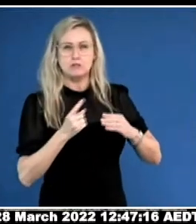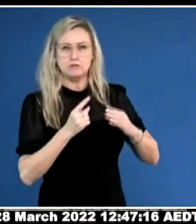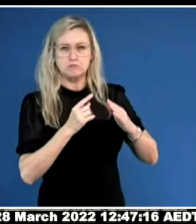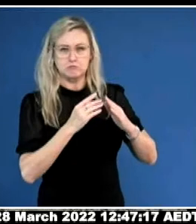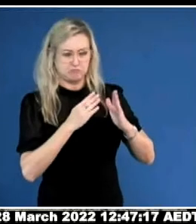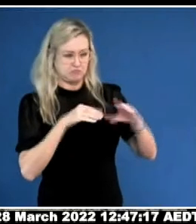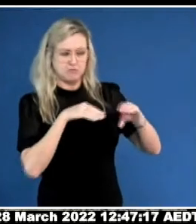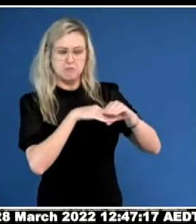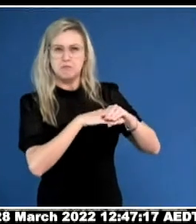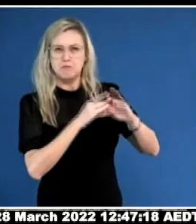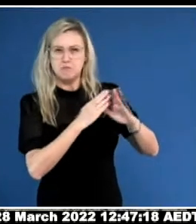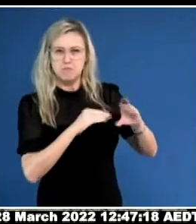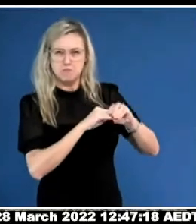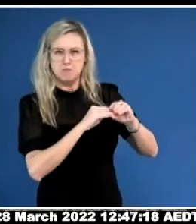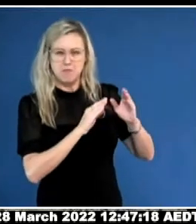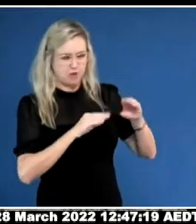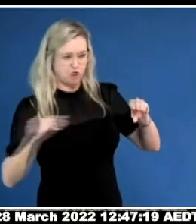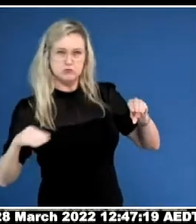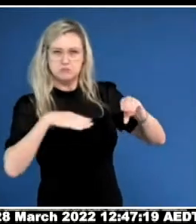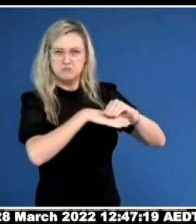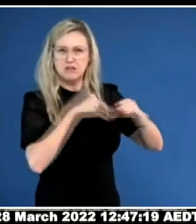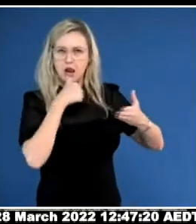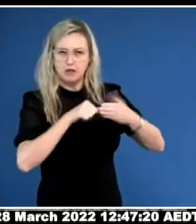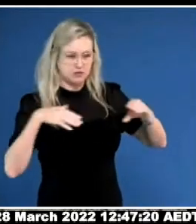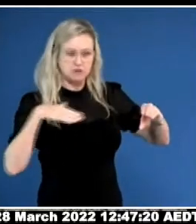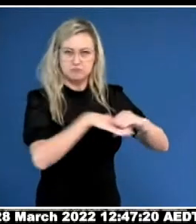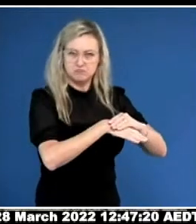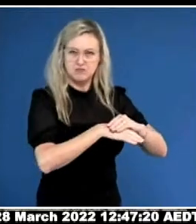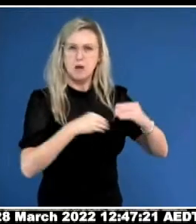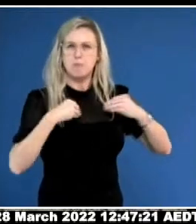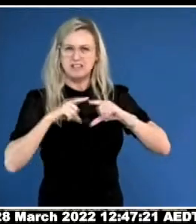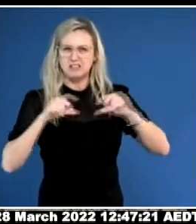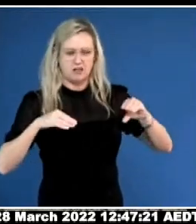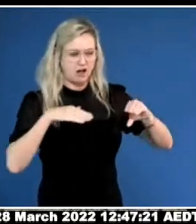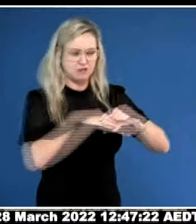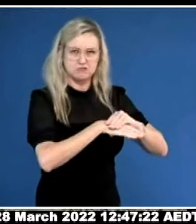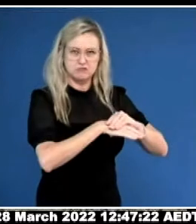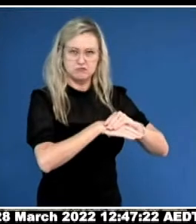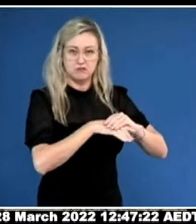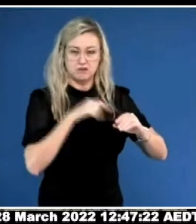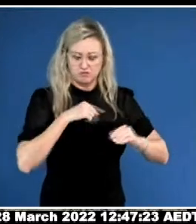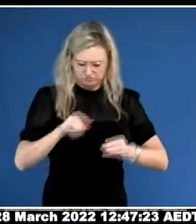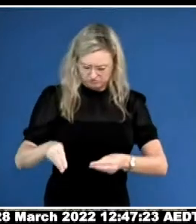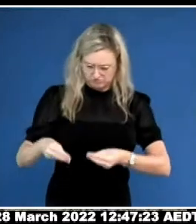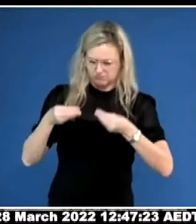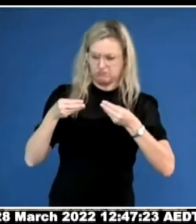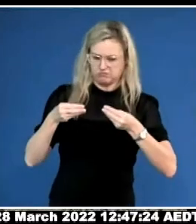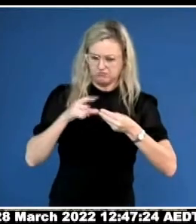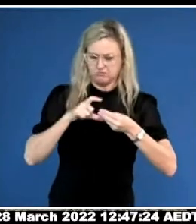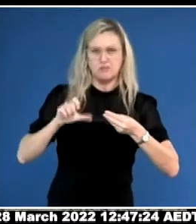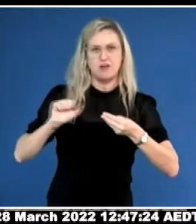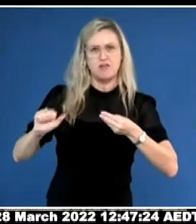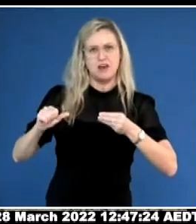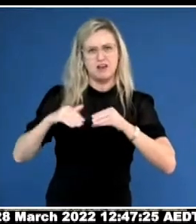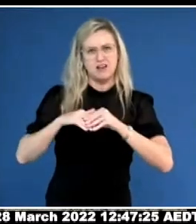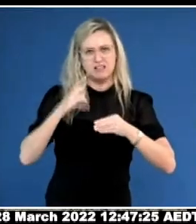terrified that, one, they've just left their business card saying, please call us, we came to visit. I knew exactly what they were there for.